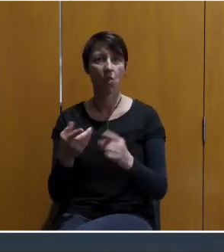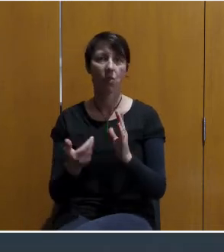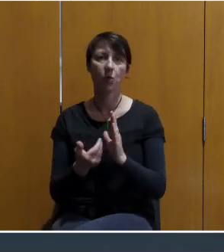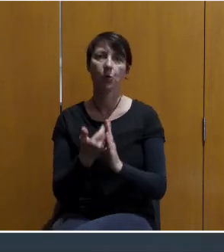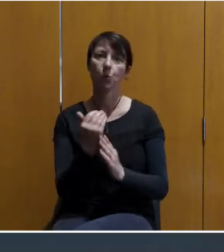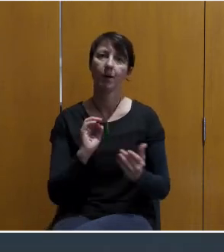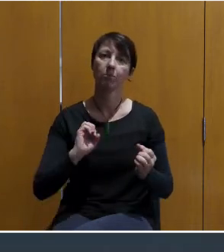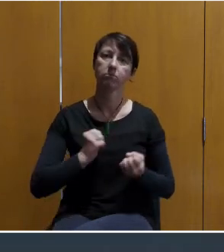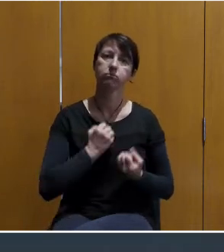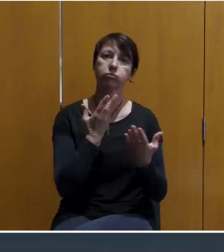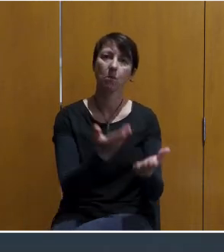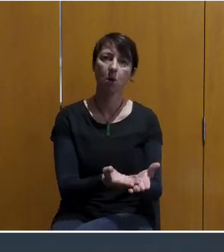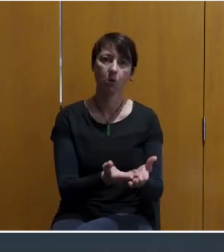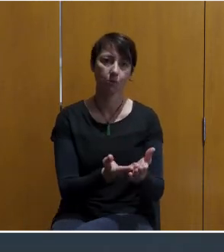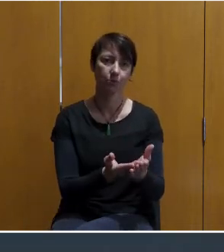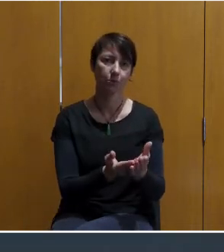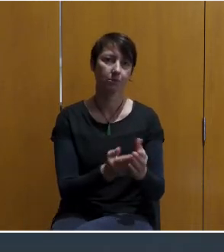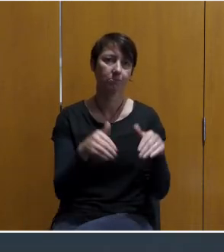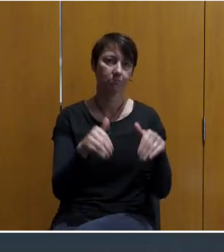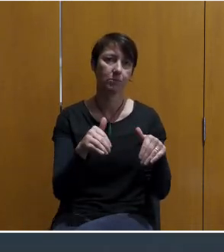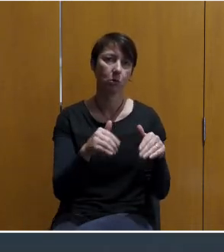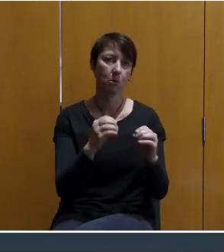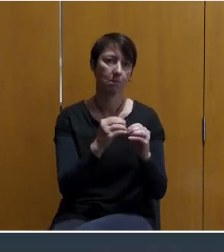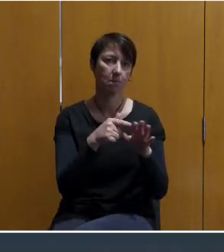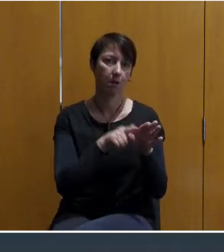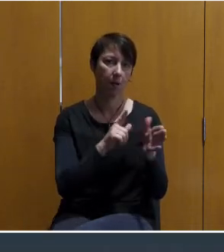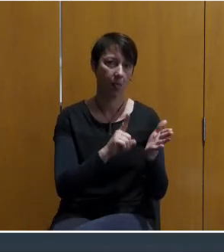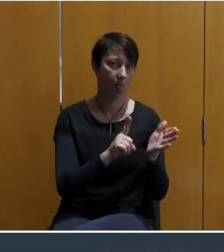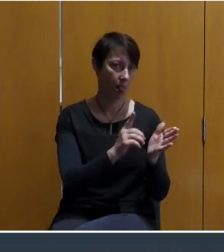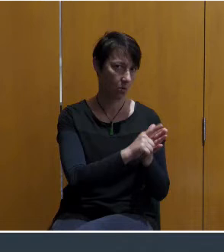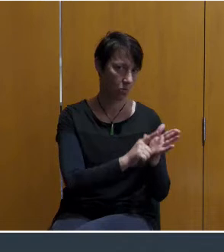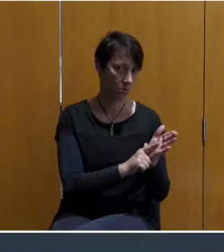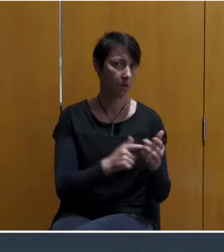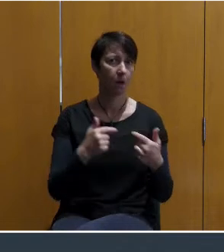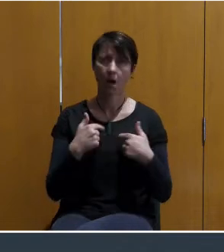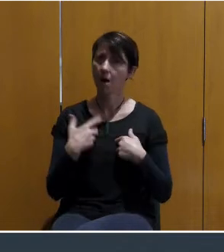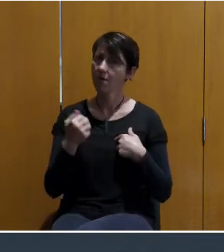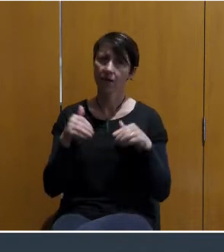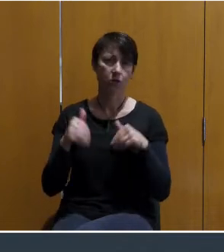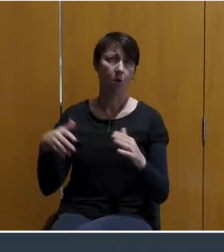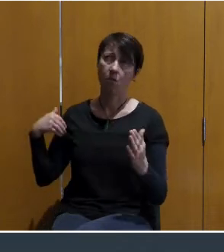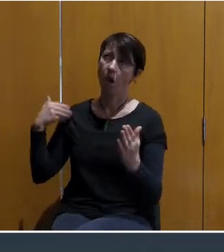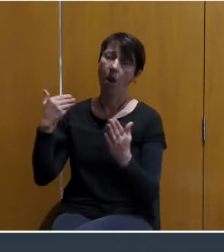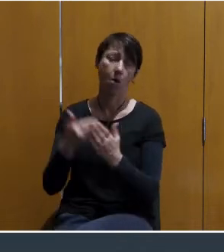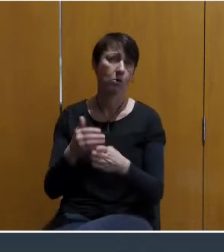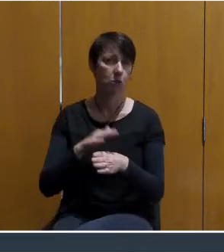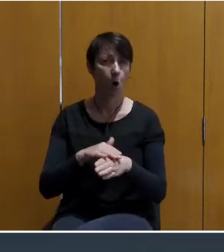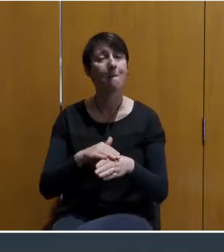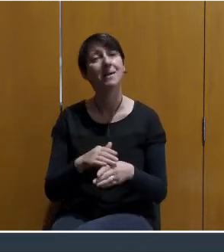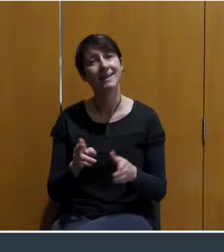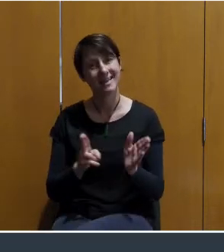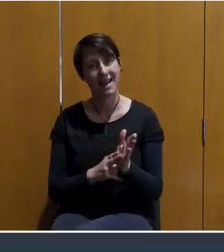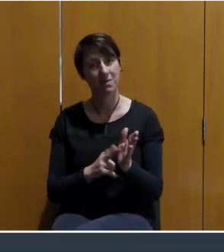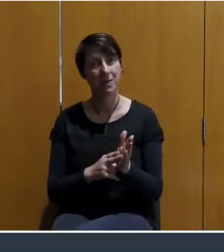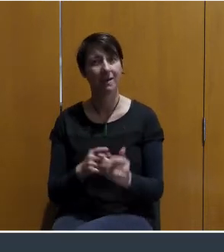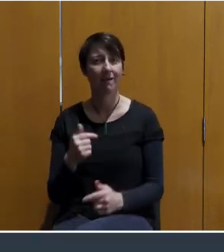bylaws. Having been a dog owner for many years in Napier, a connoisseur in accidental dog hair tasting,